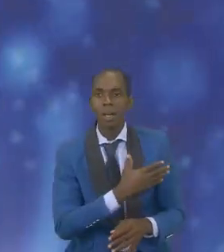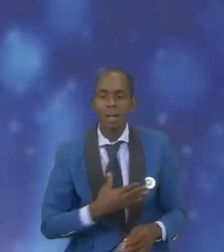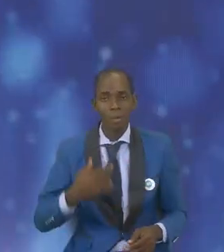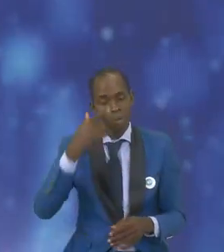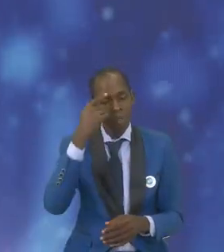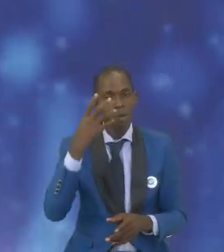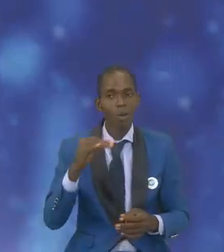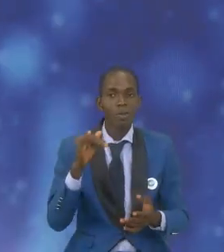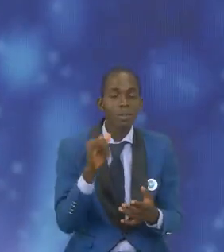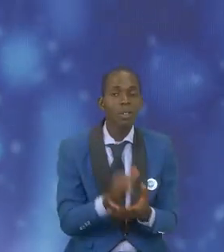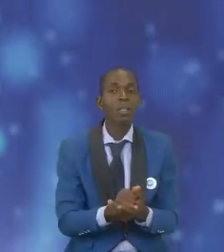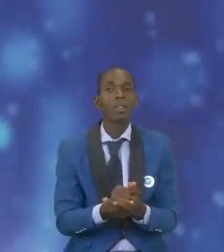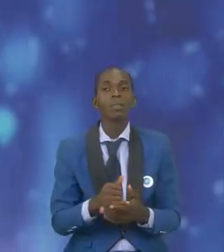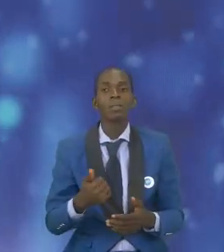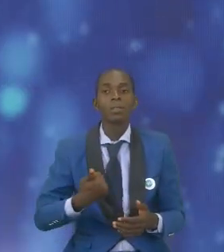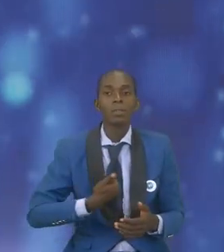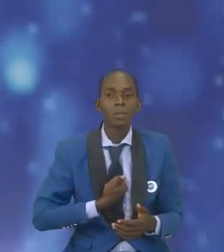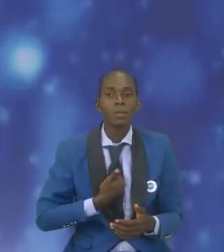of that